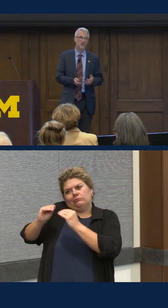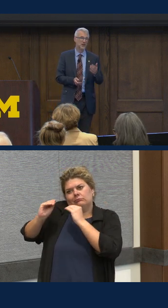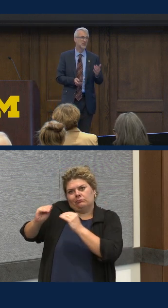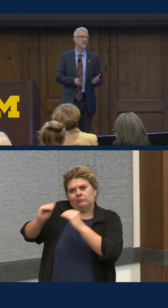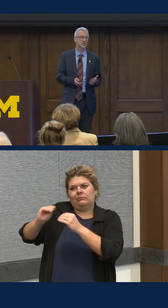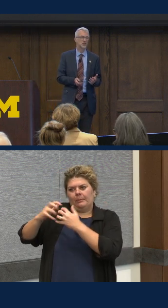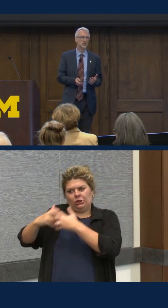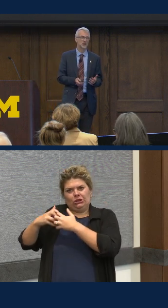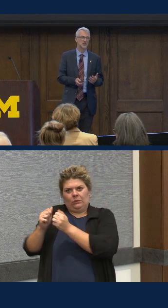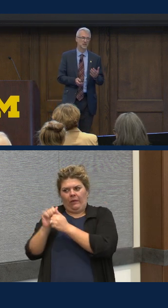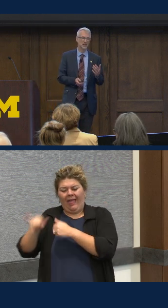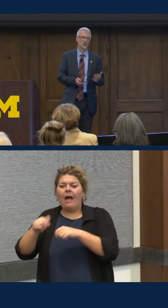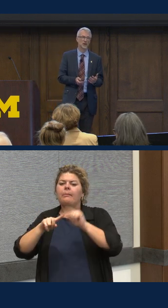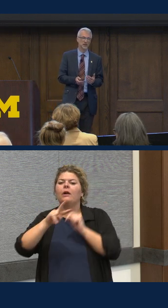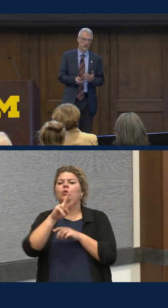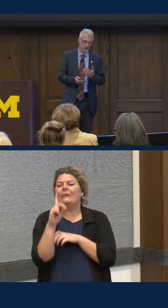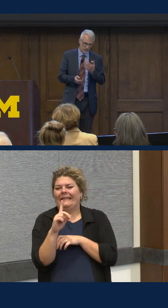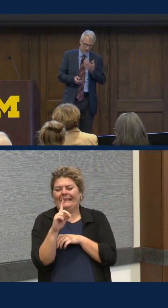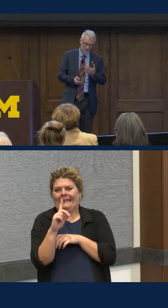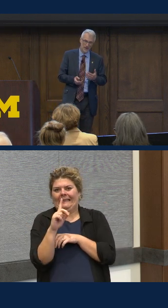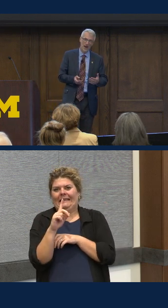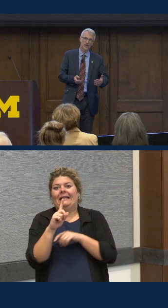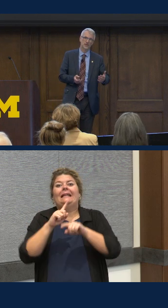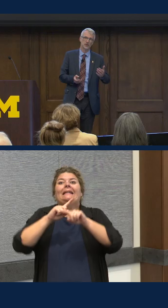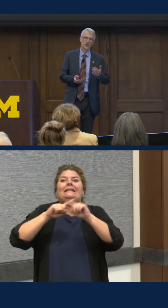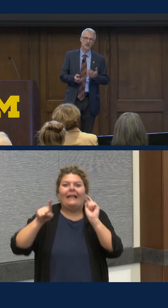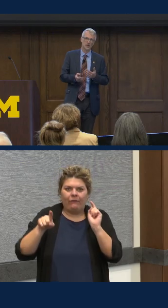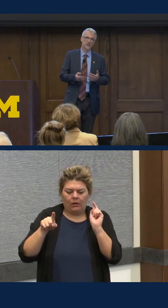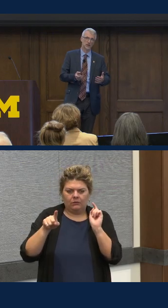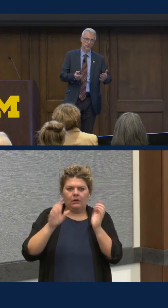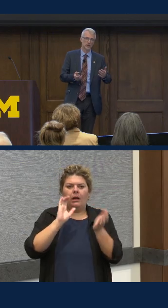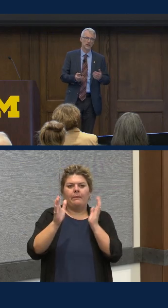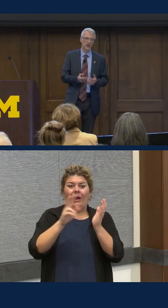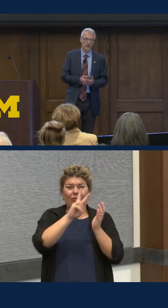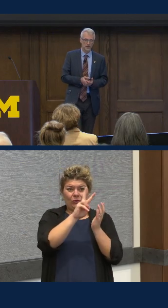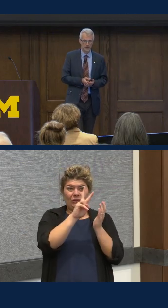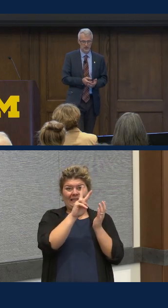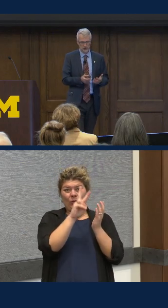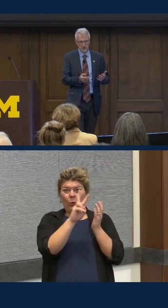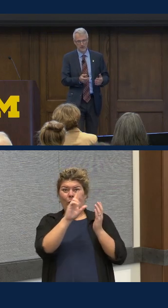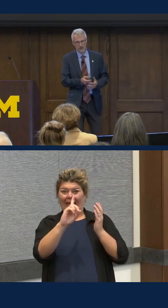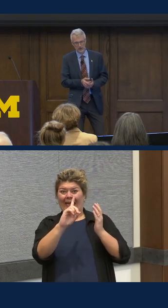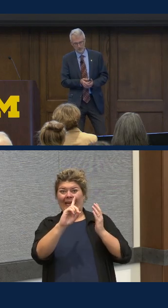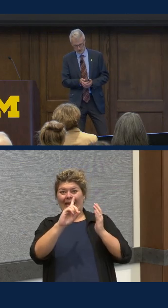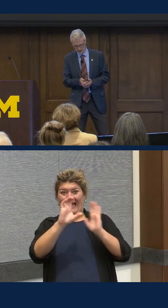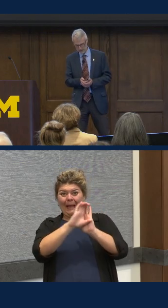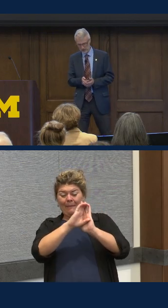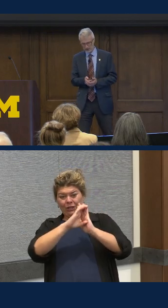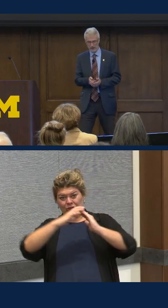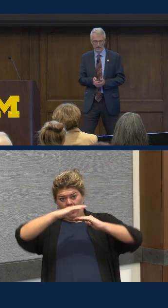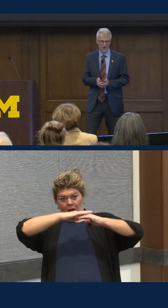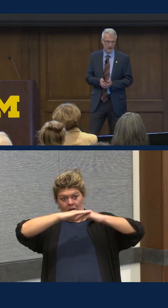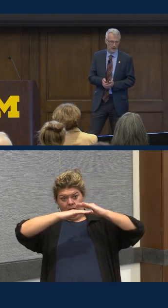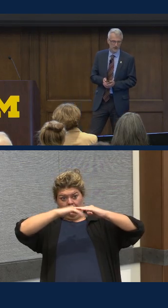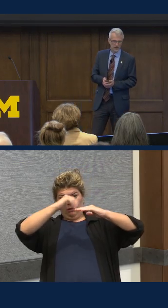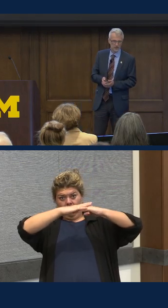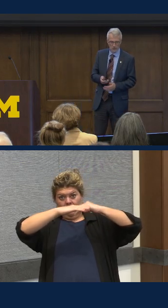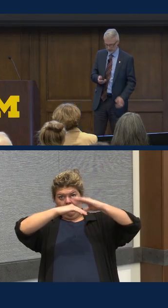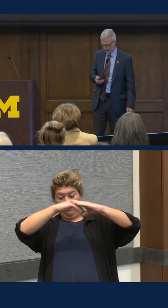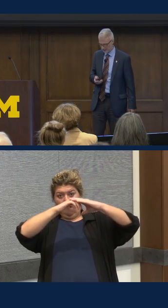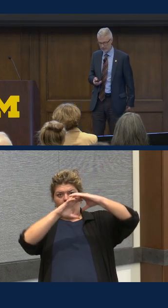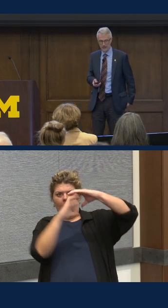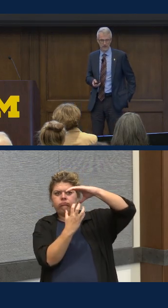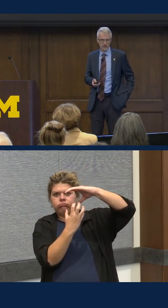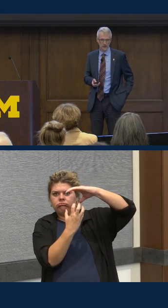pictures, but those are just 2D pictures, and that's quite different than the stacks of 2D images that really give us 3D volumetric imaging. That's